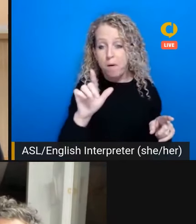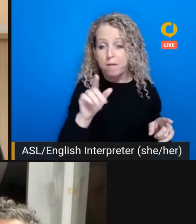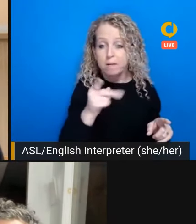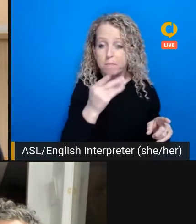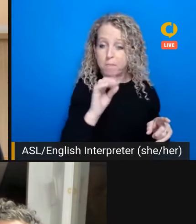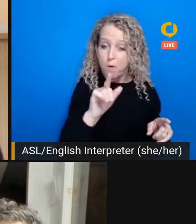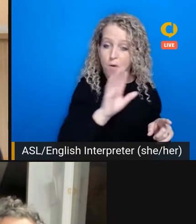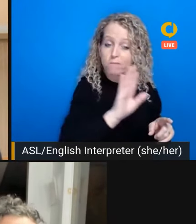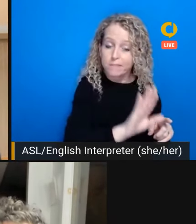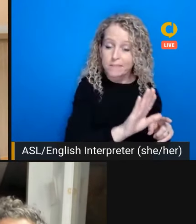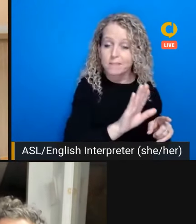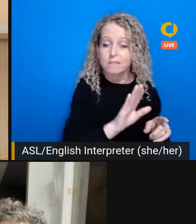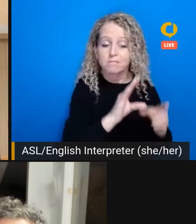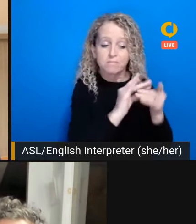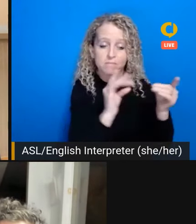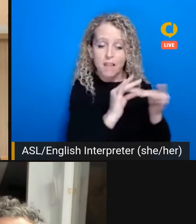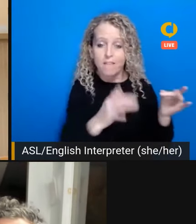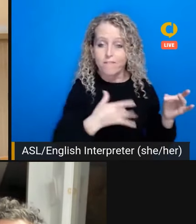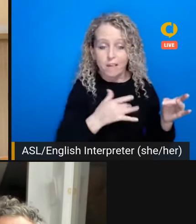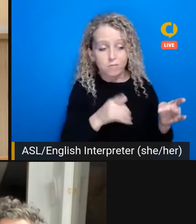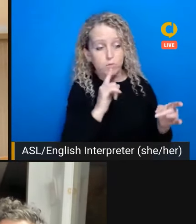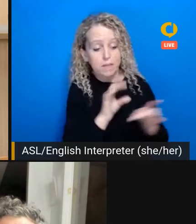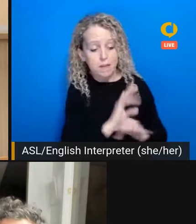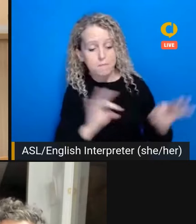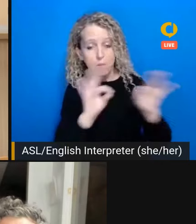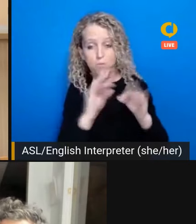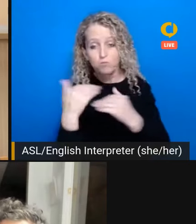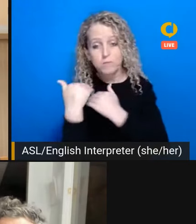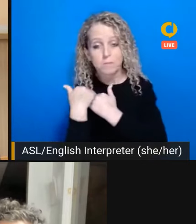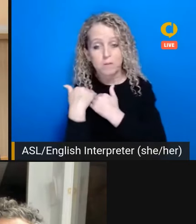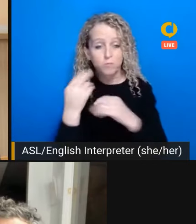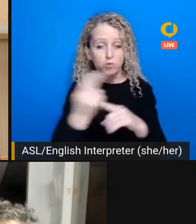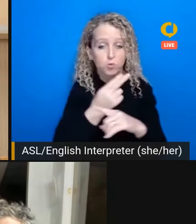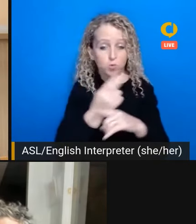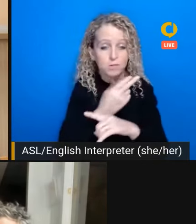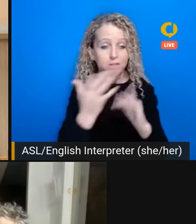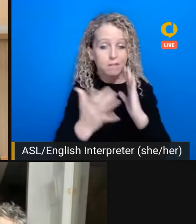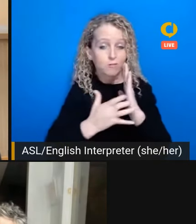core of responsible use of these technologies.